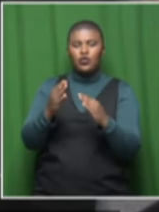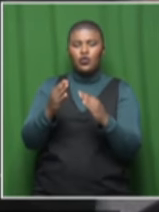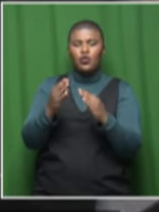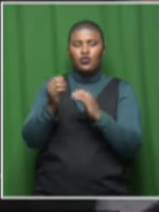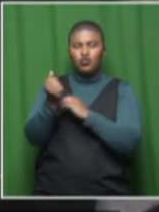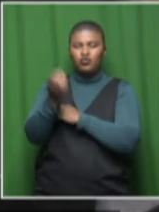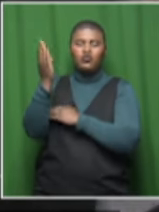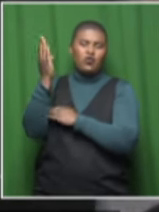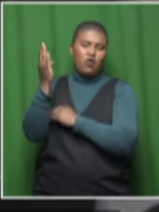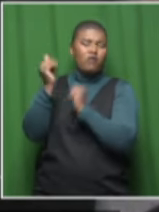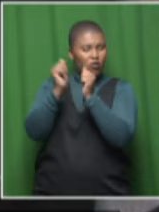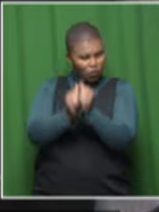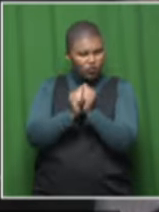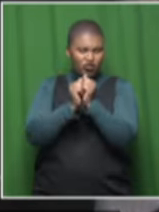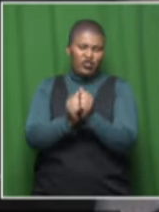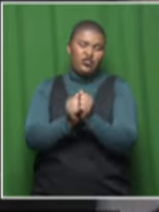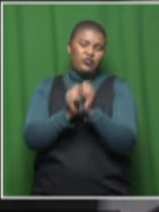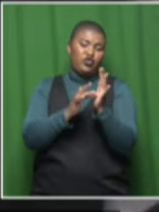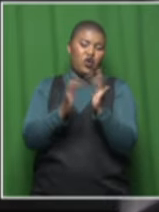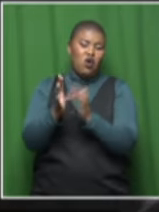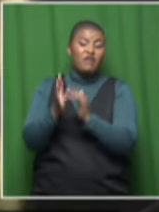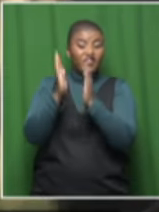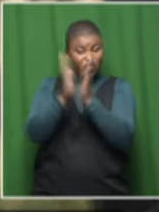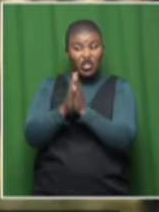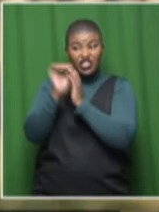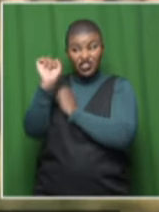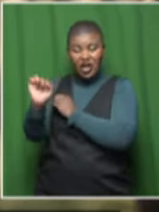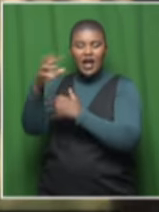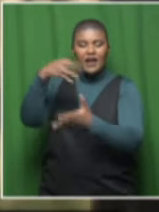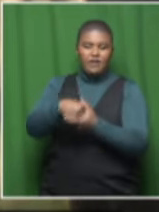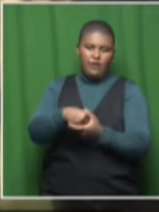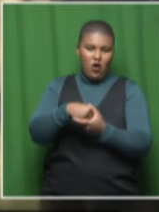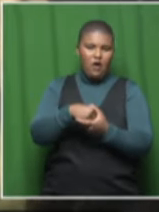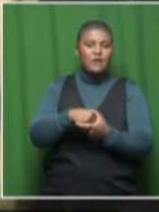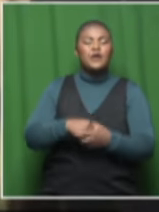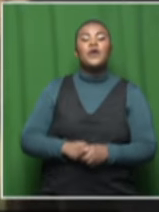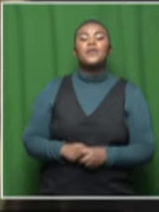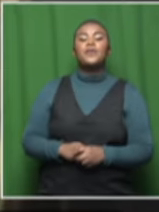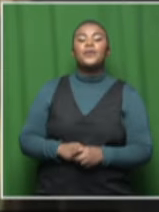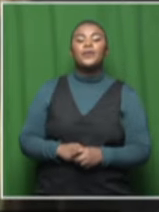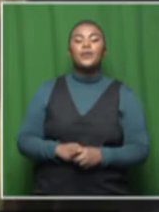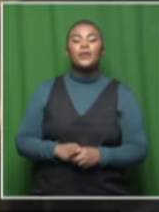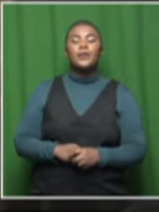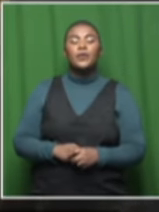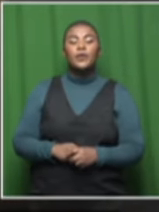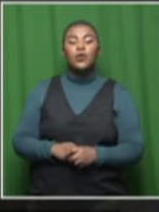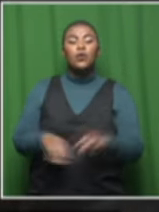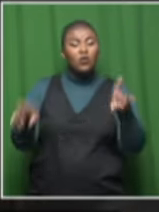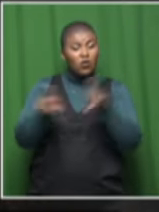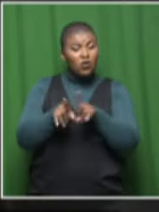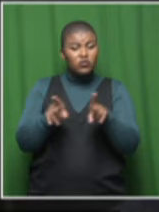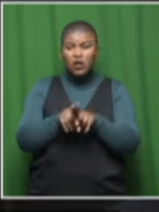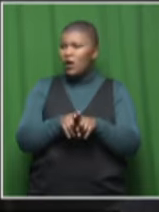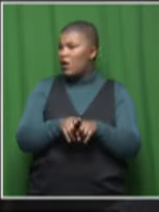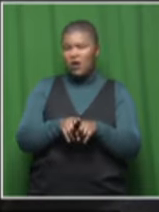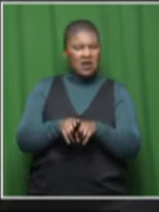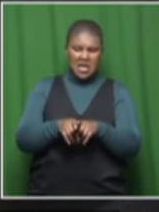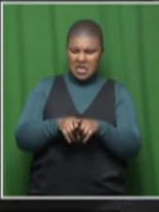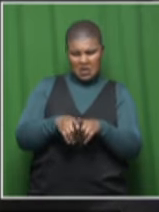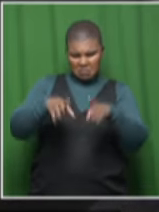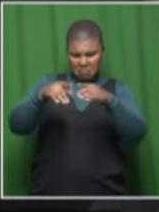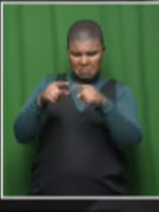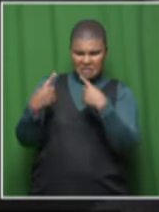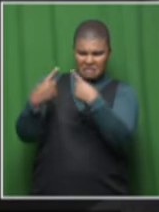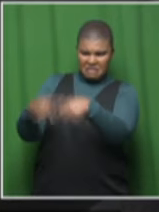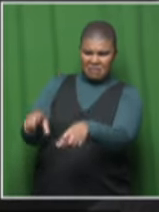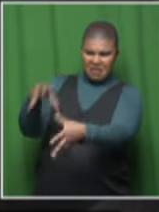ibandla lama-Anglican lapho khona ebebhilonga khona, kodwa futhi ubehlanganyela nawo wonke amabandla amanye